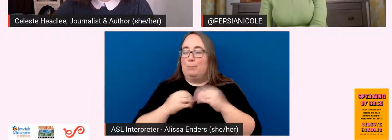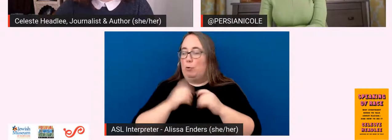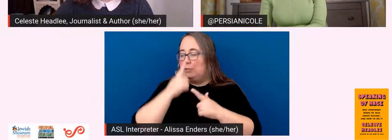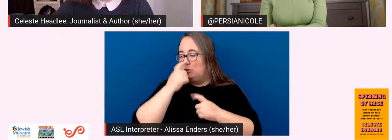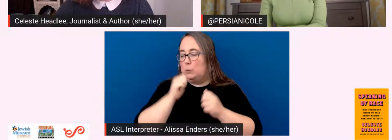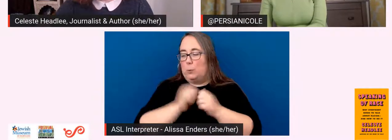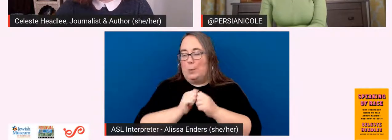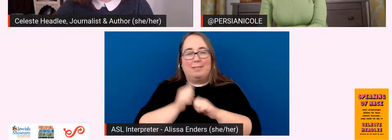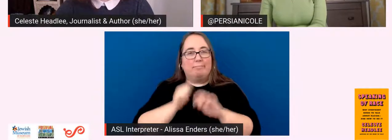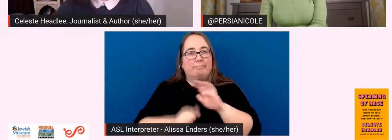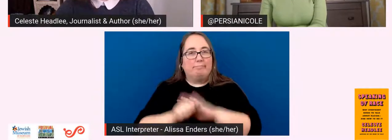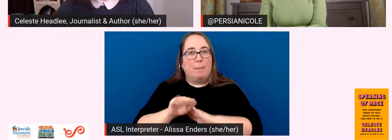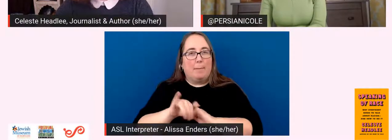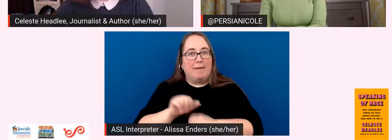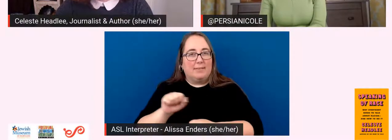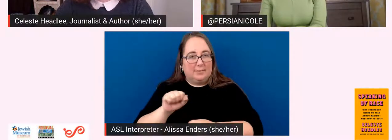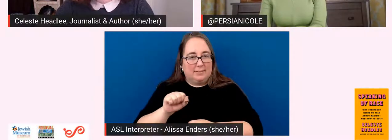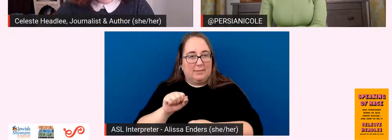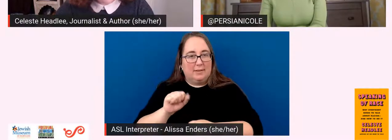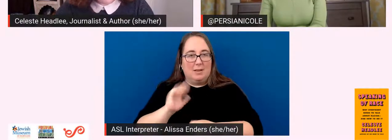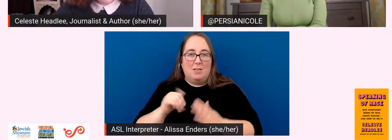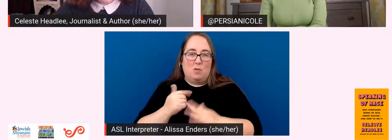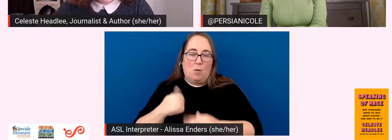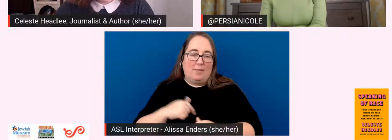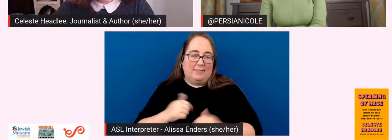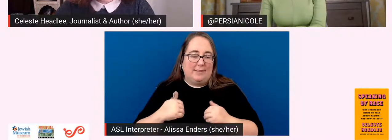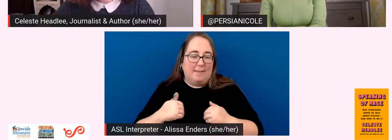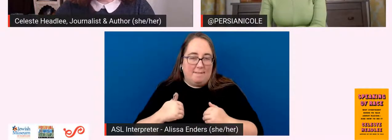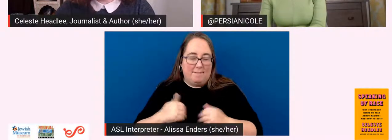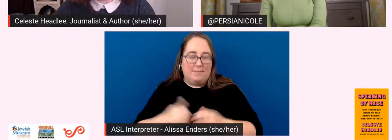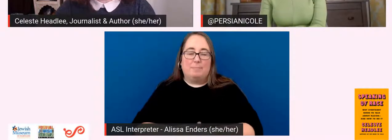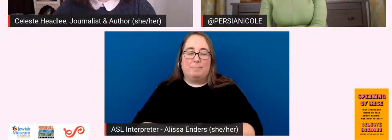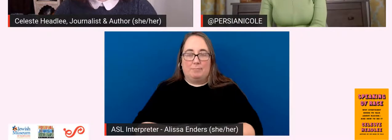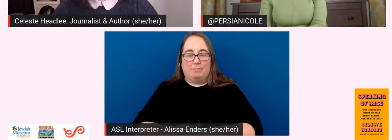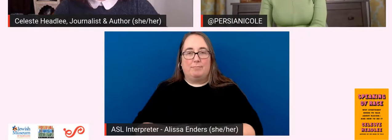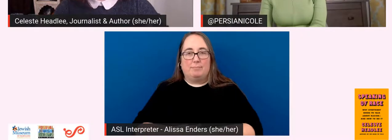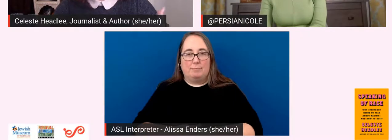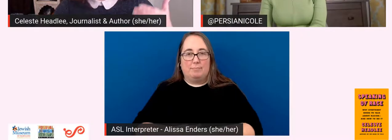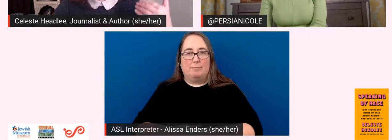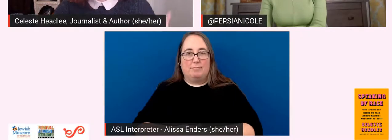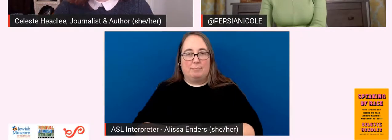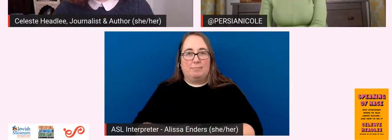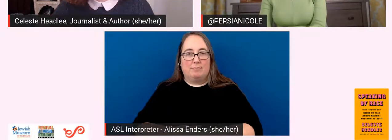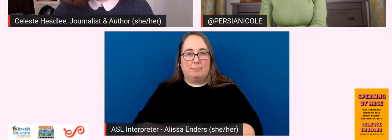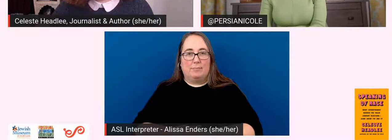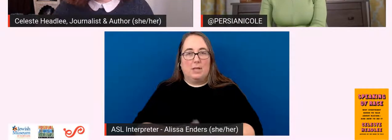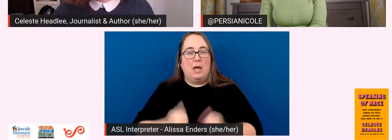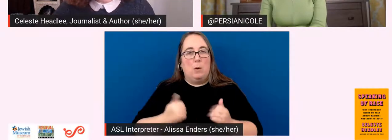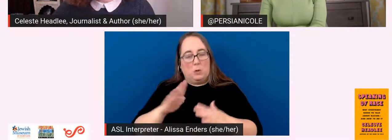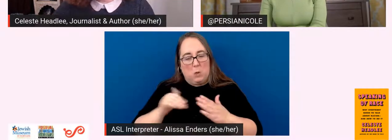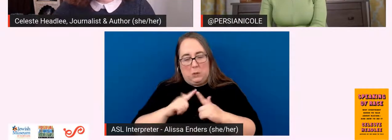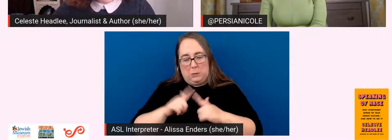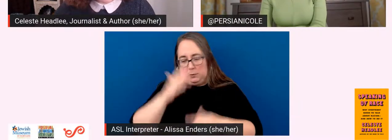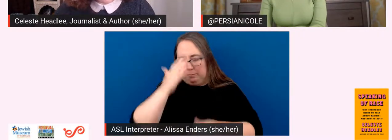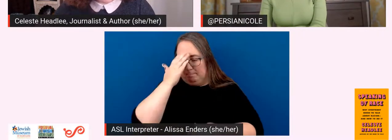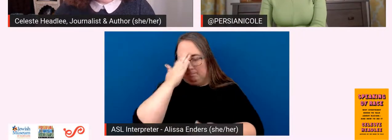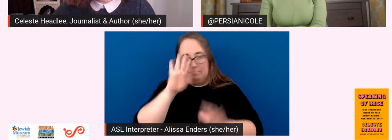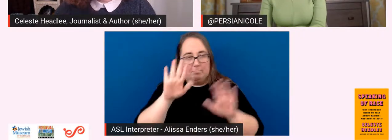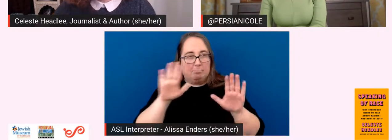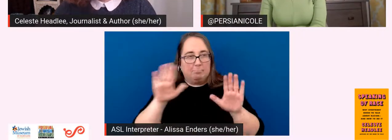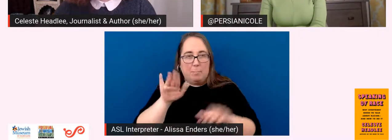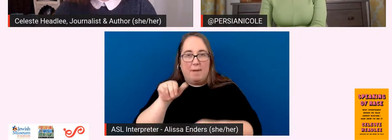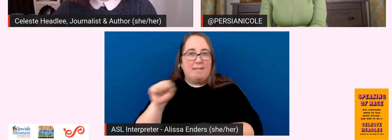the unconscious bias that all of us have. I want everyone to become aware of their own unconscious